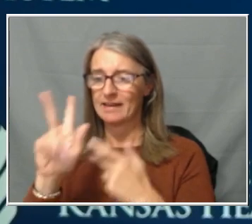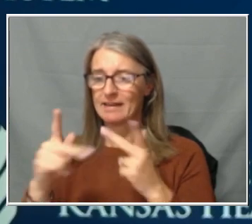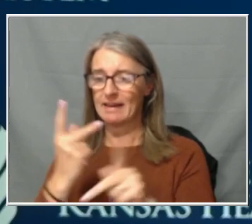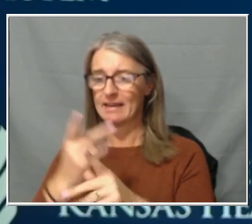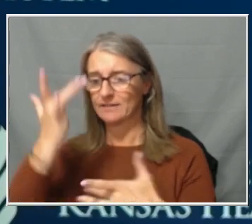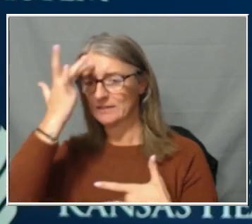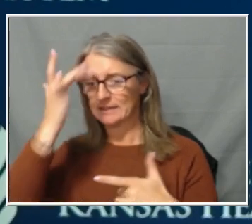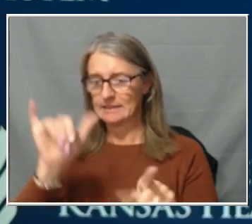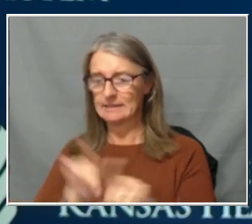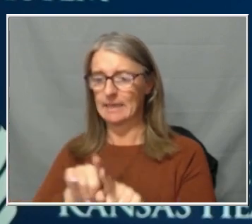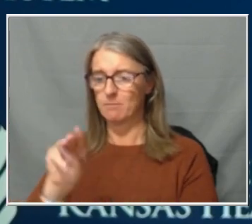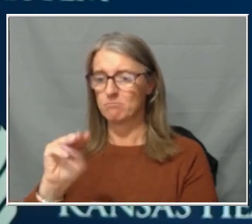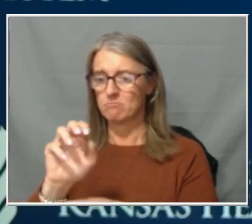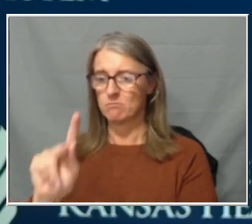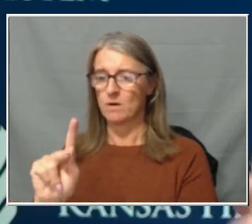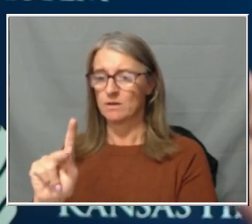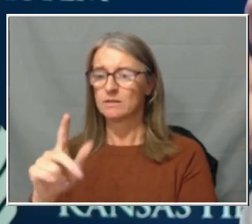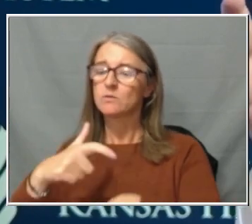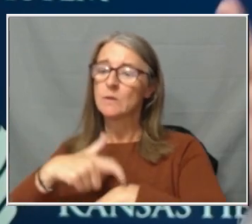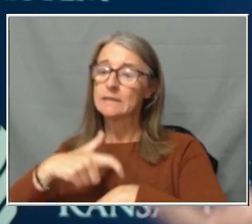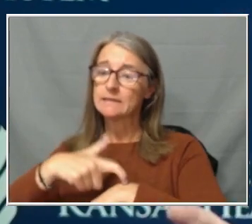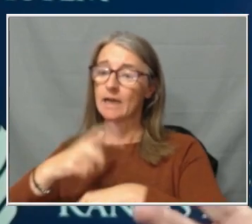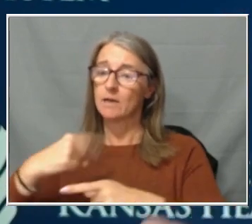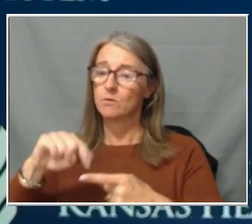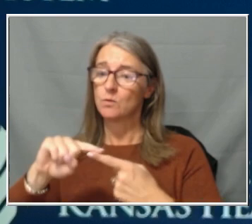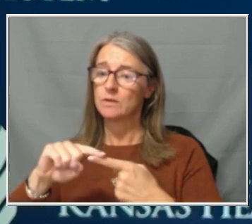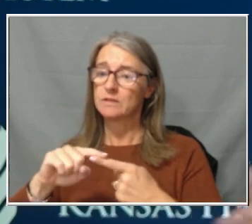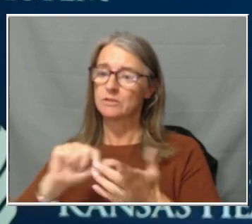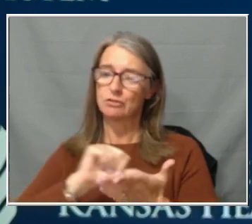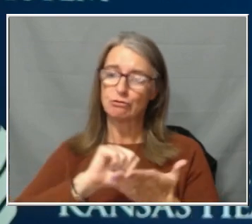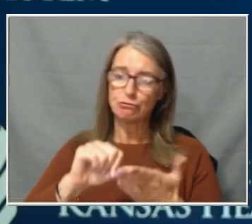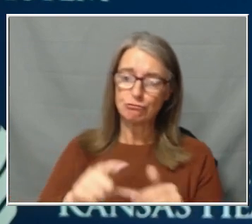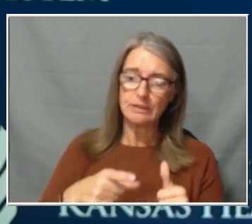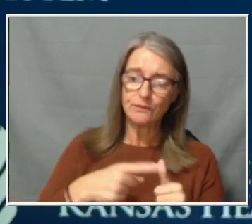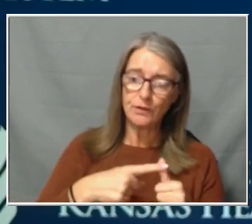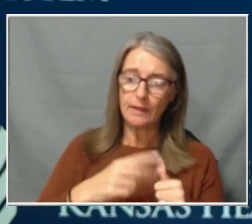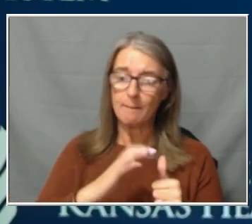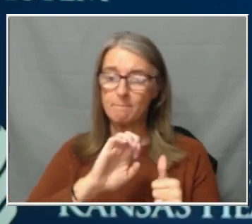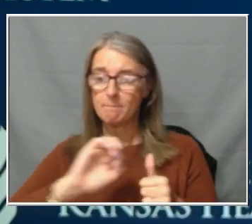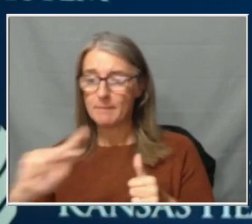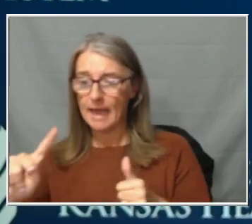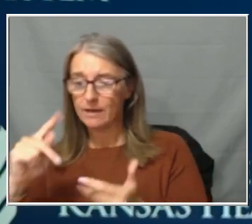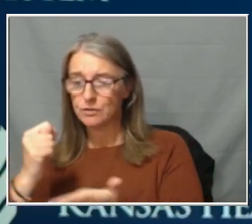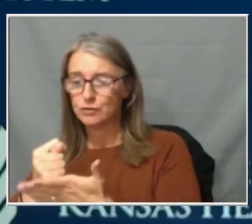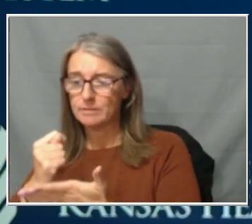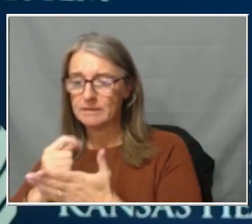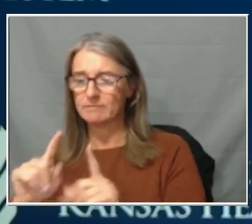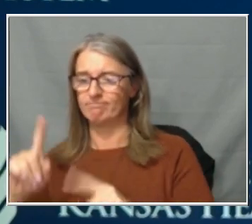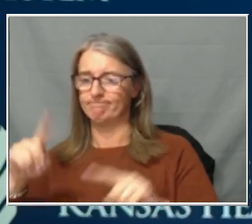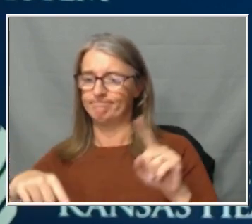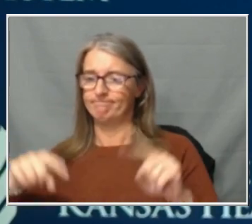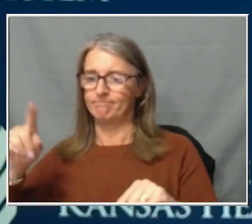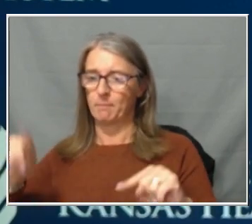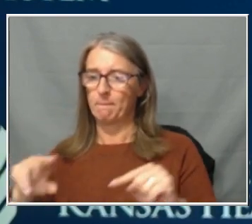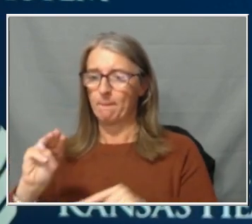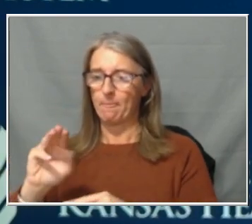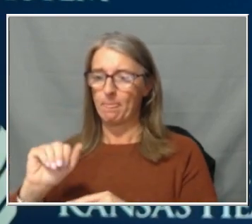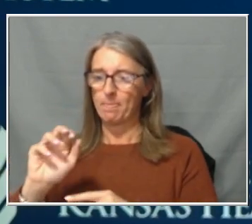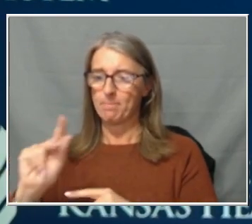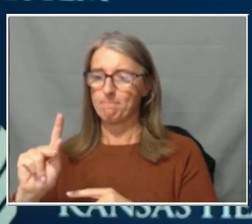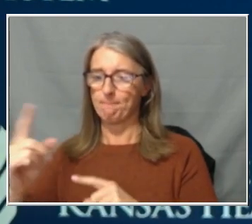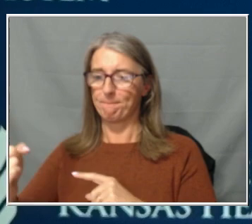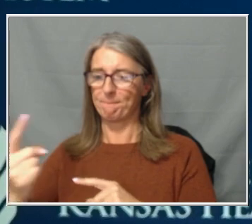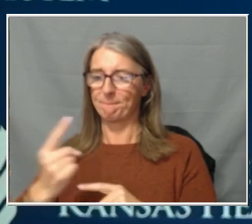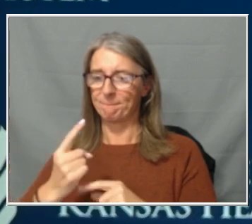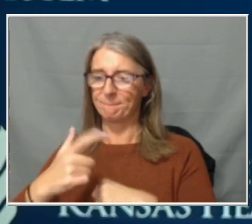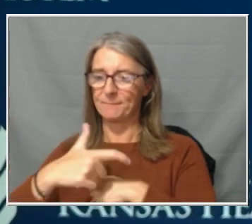did. And there was a time when we might have gone to surgery first and then come back with treatment. And Mark just actually came into it at a